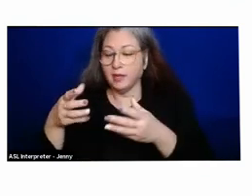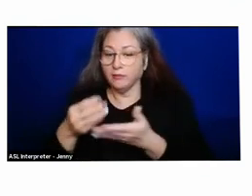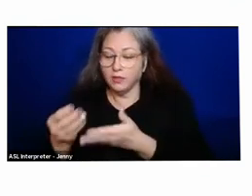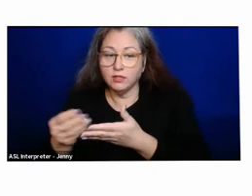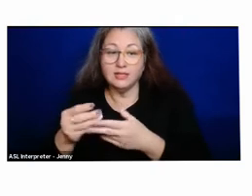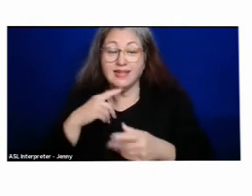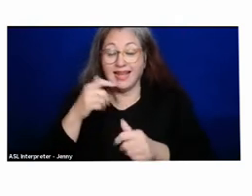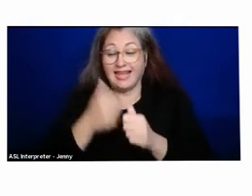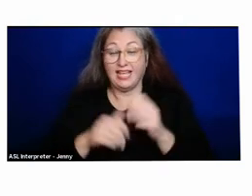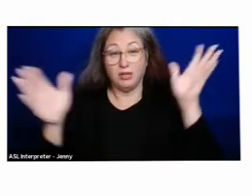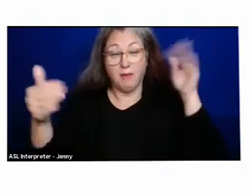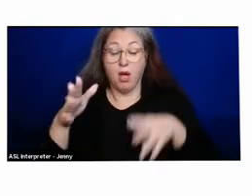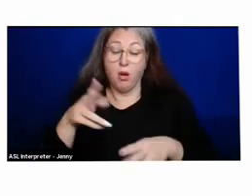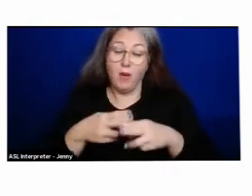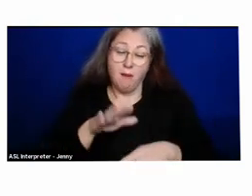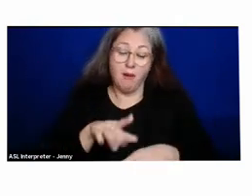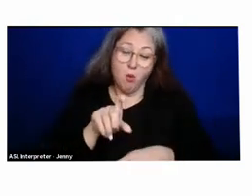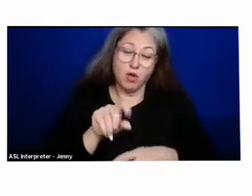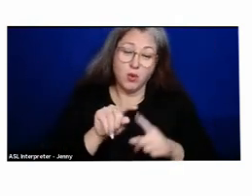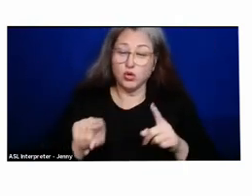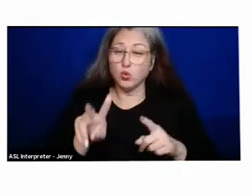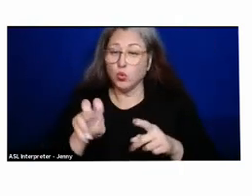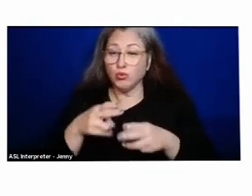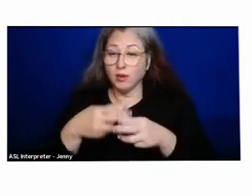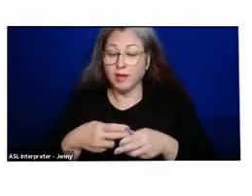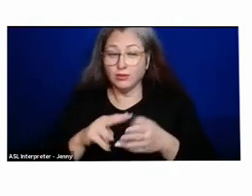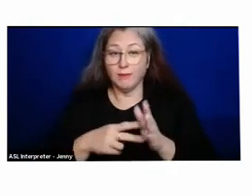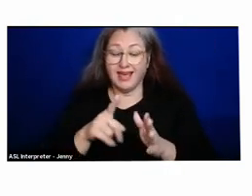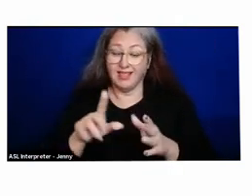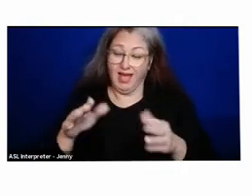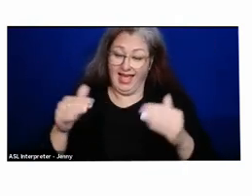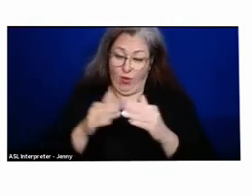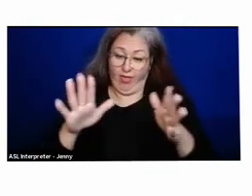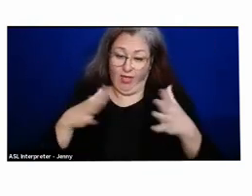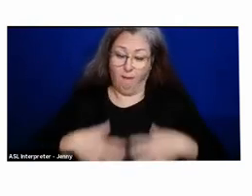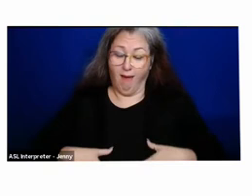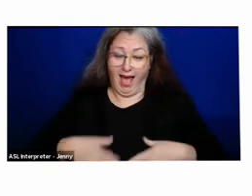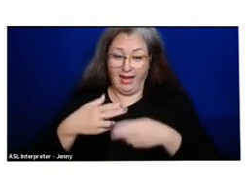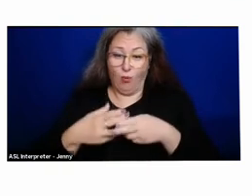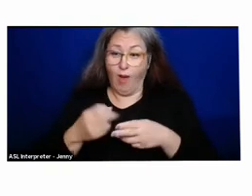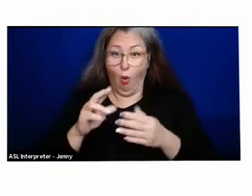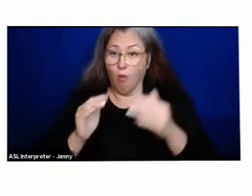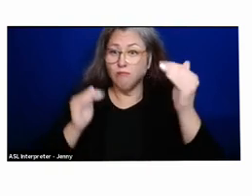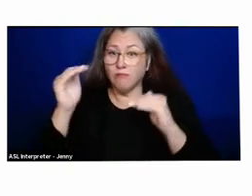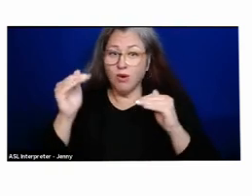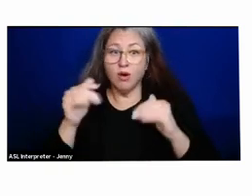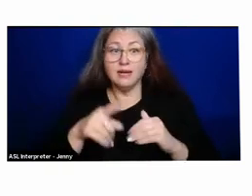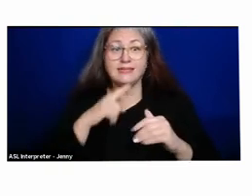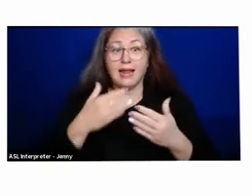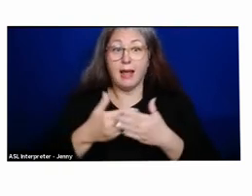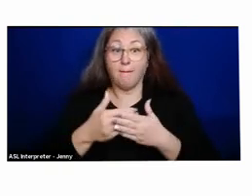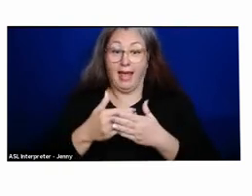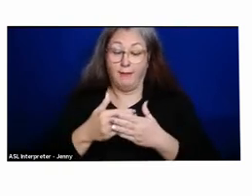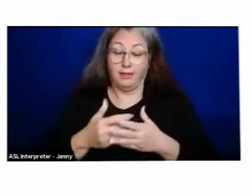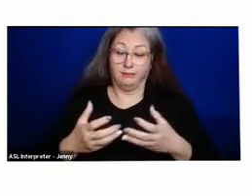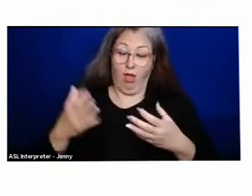weighs 120 to 200 pounds, so this is their entire body weight, if not heavier. Often with their babies wrapped around their